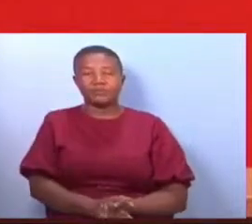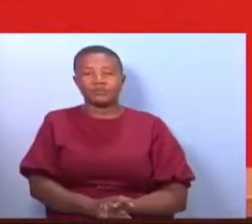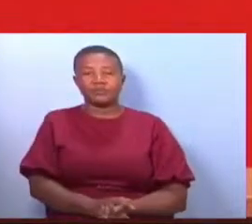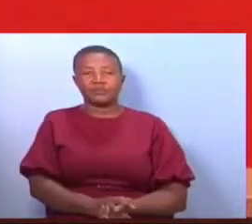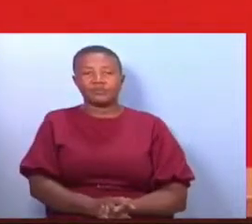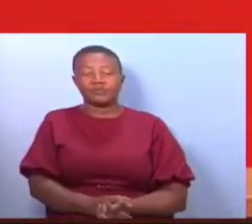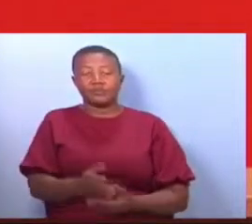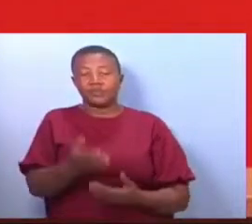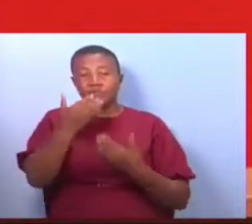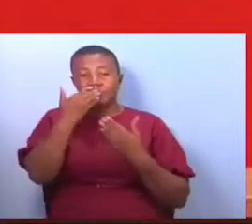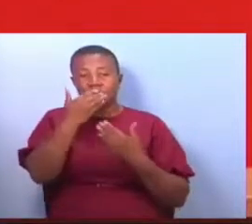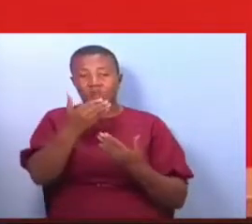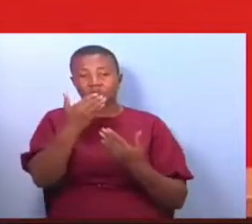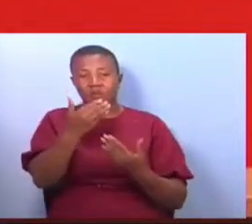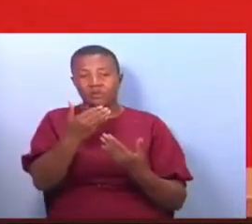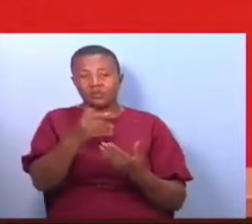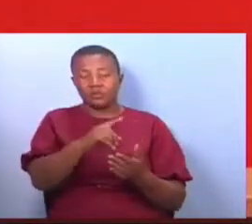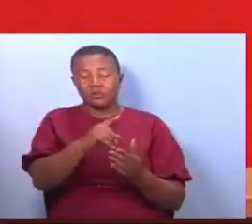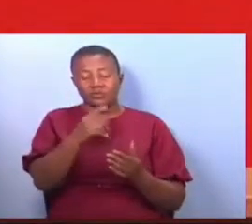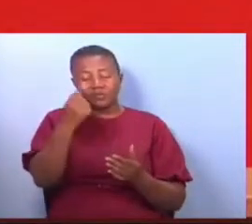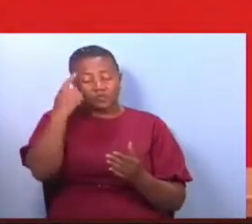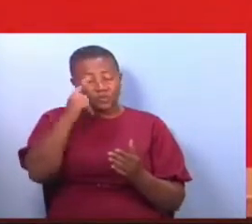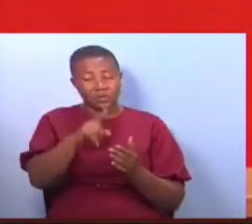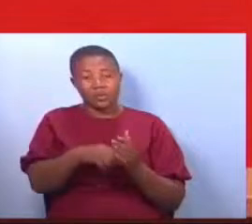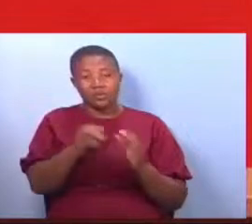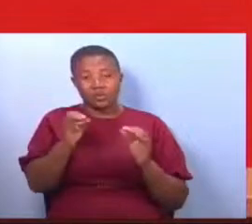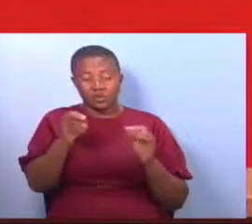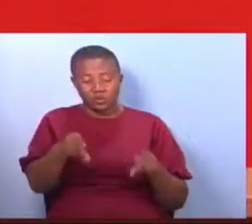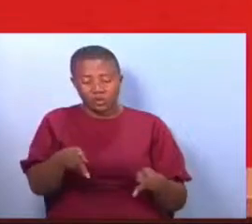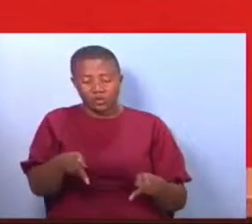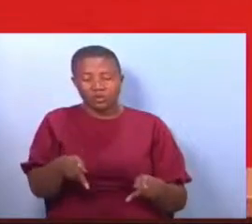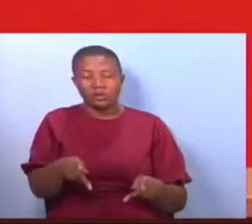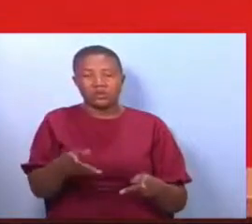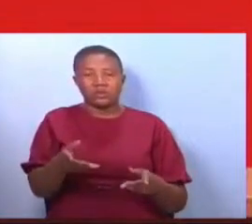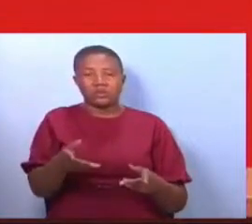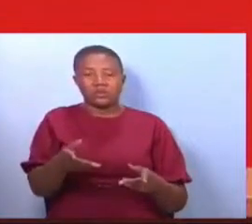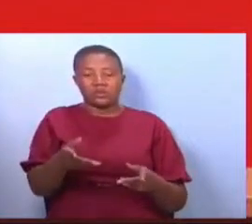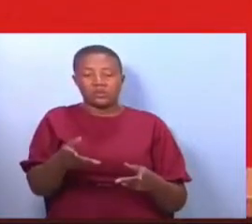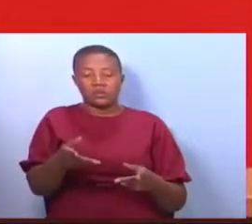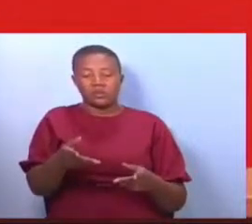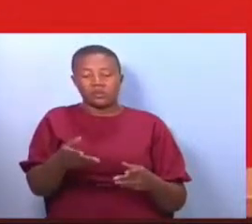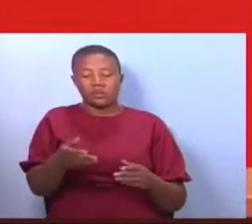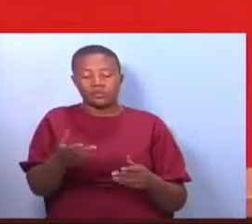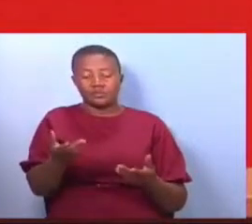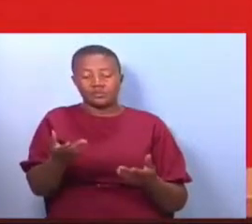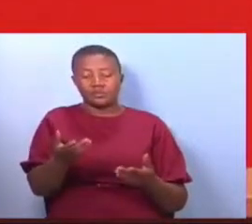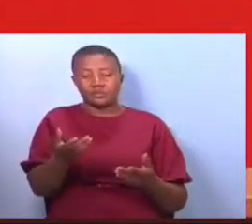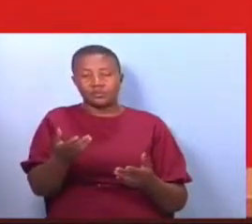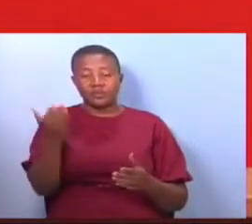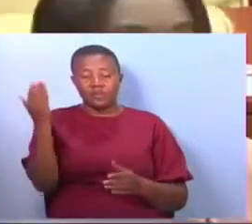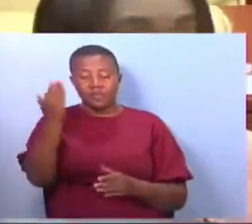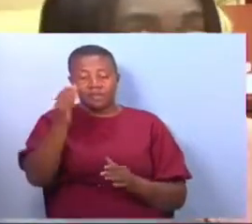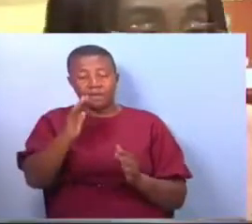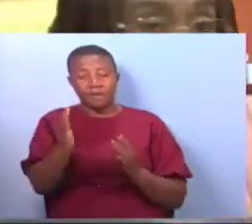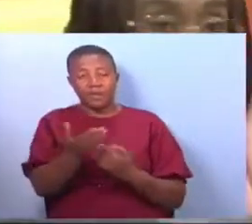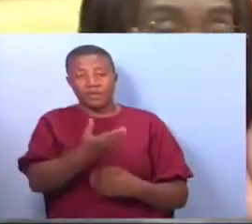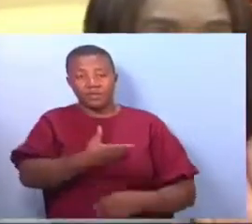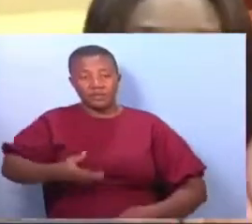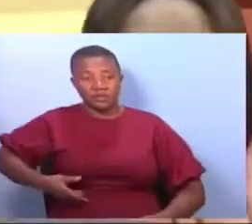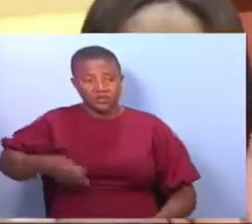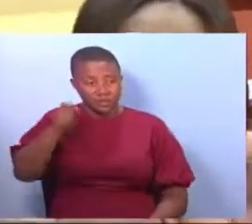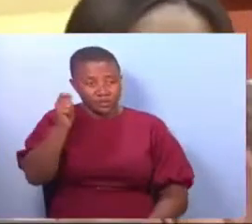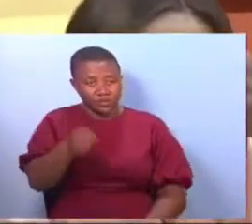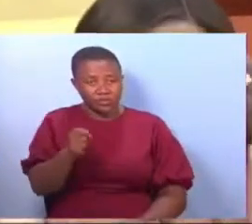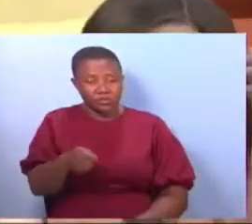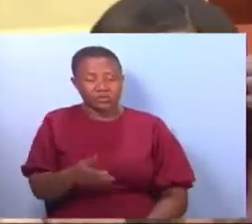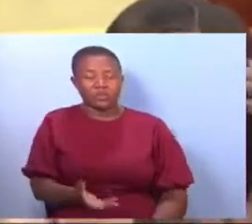this opportunity to support the statement made by the Chief Whip of our side in congratulating